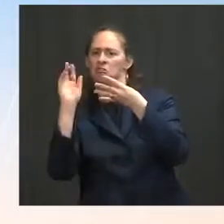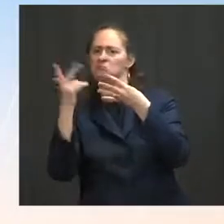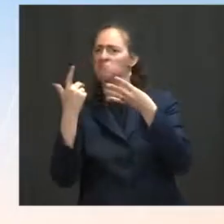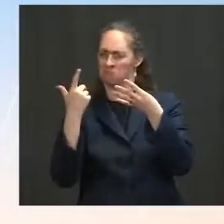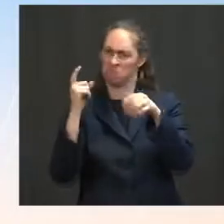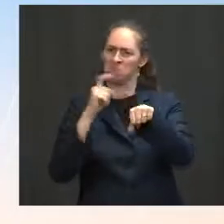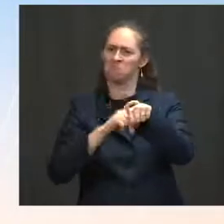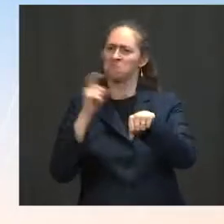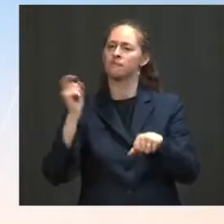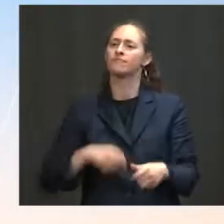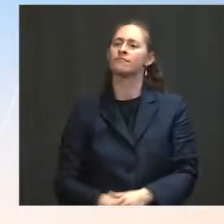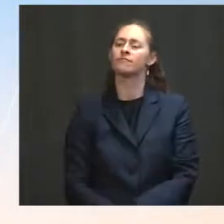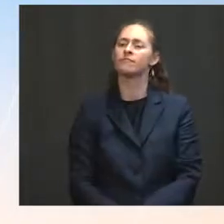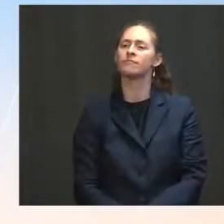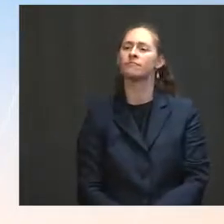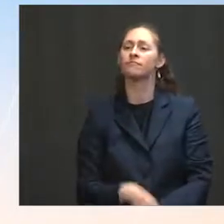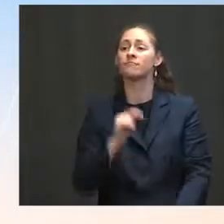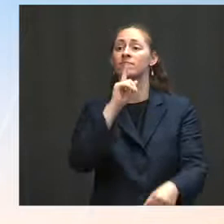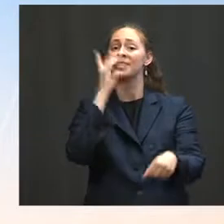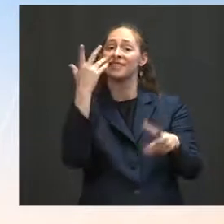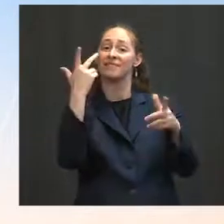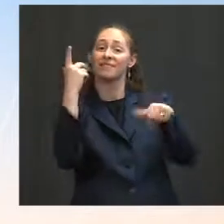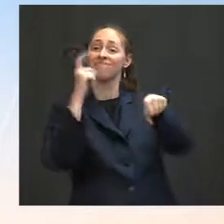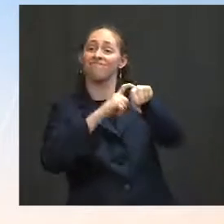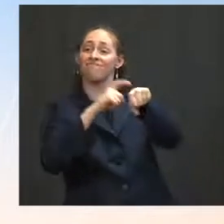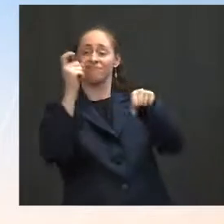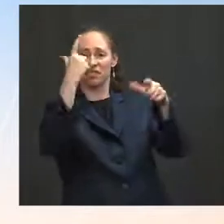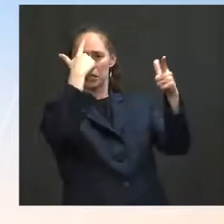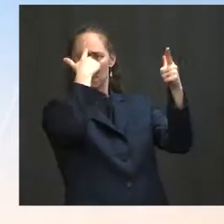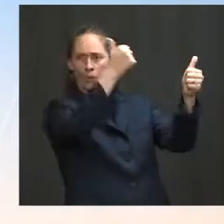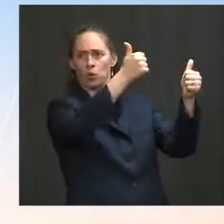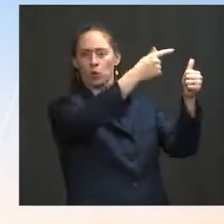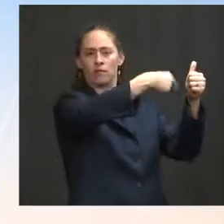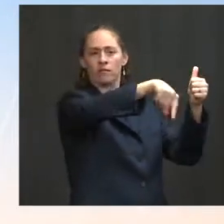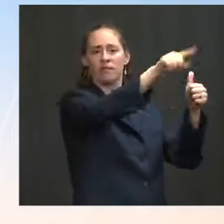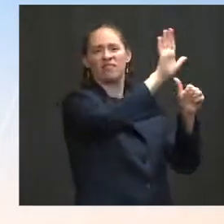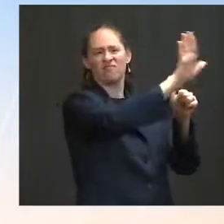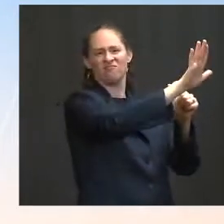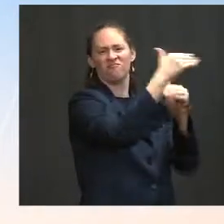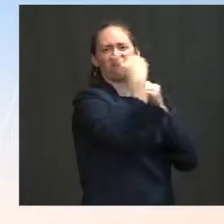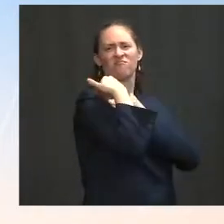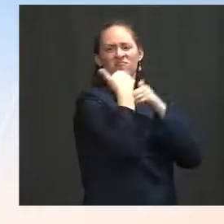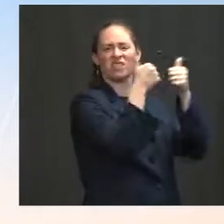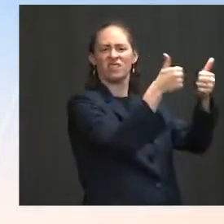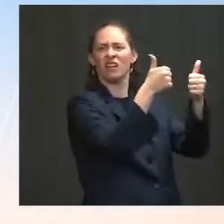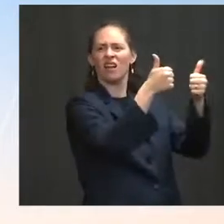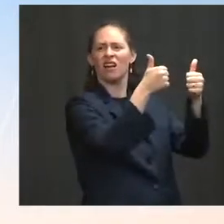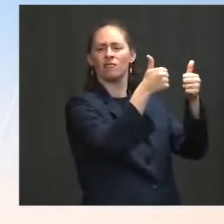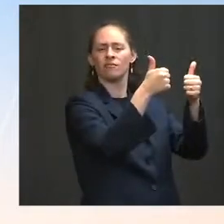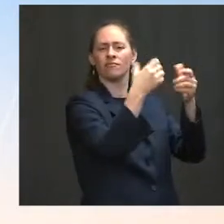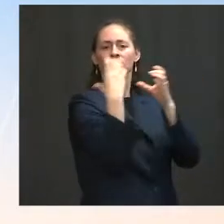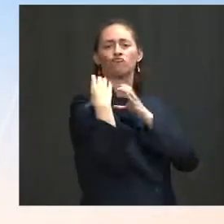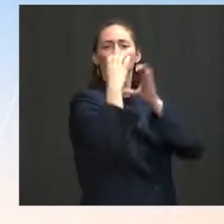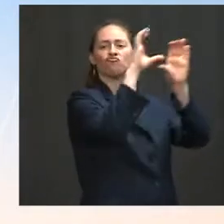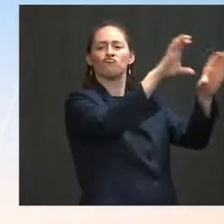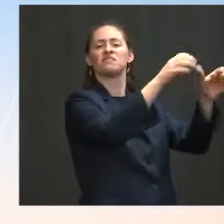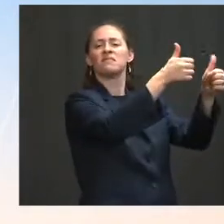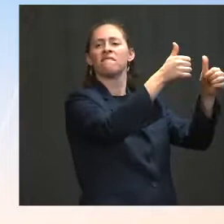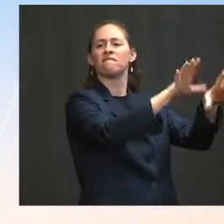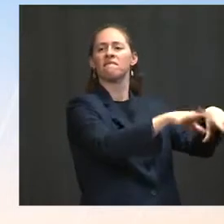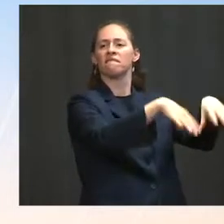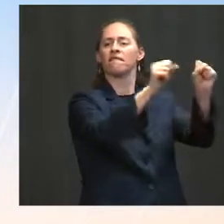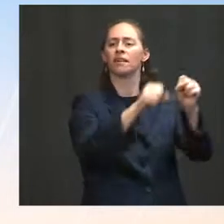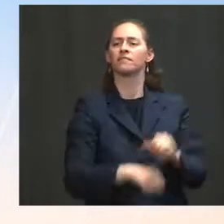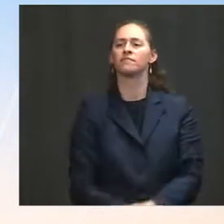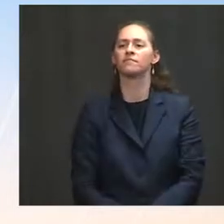them it is ultimately their job and responsibility now to demonstrate their capabilities and their will to defend